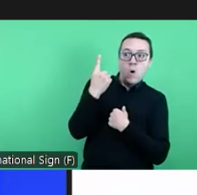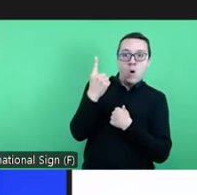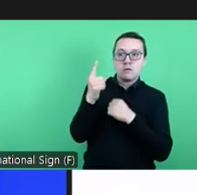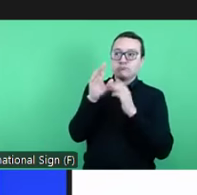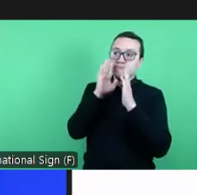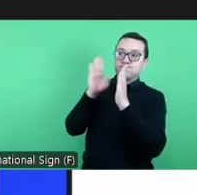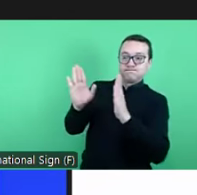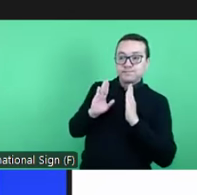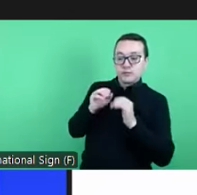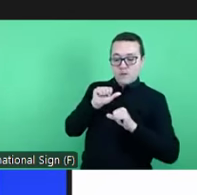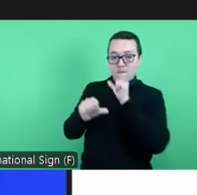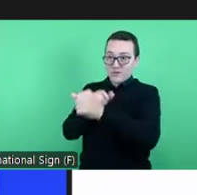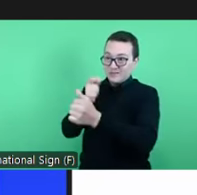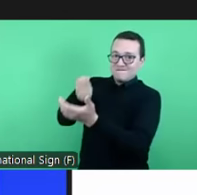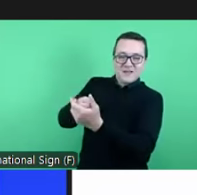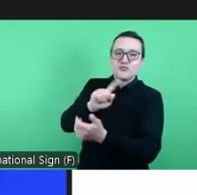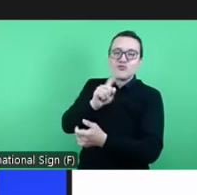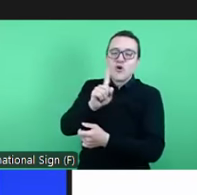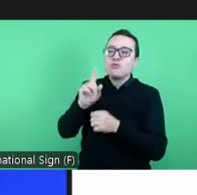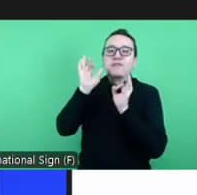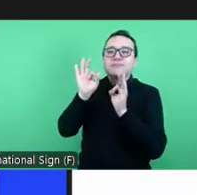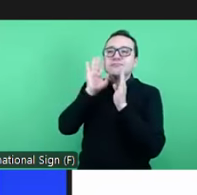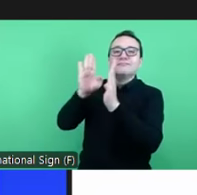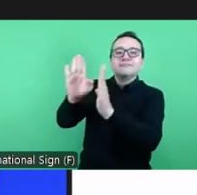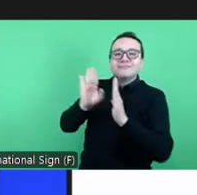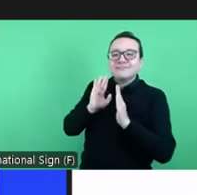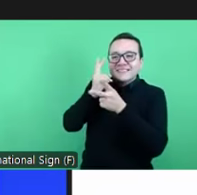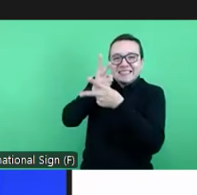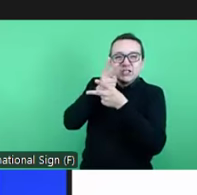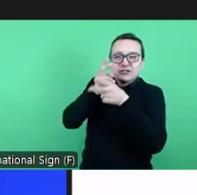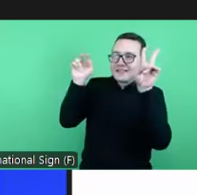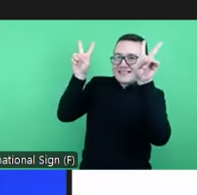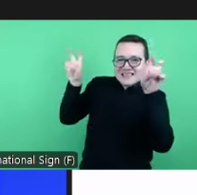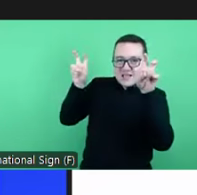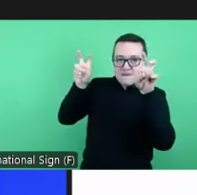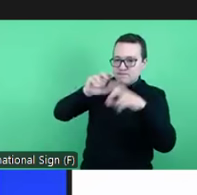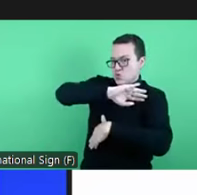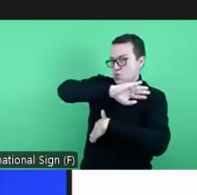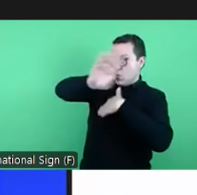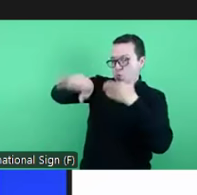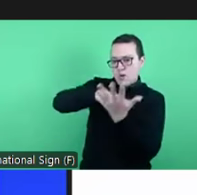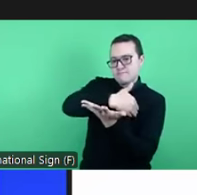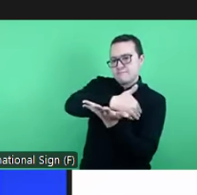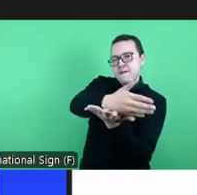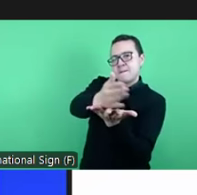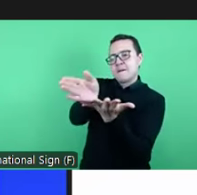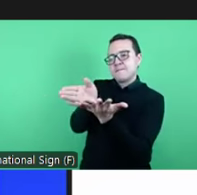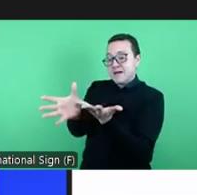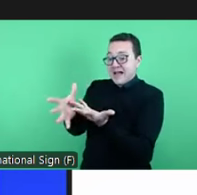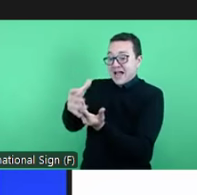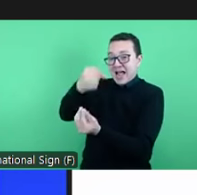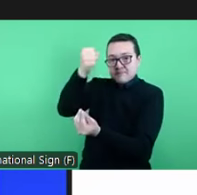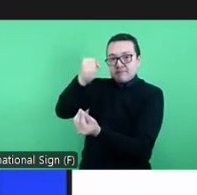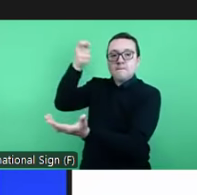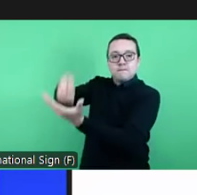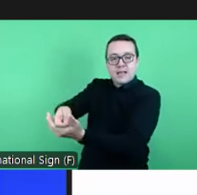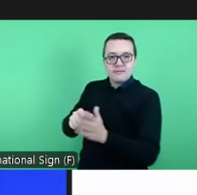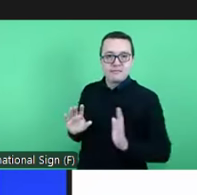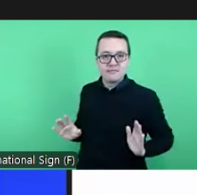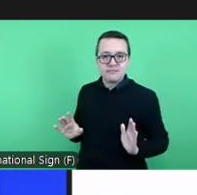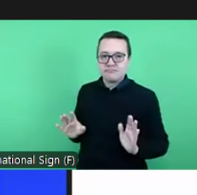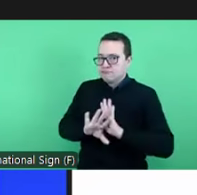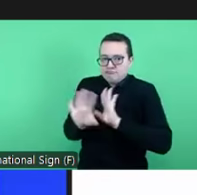paying for que tem lines of care, desperdício enorme de especially recursos, because de we have processos, de seen that there procedimentos is que a são lot of realizados que loss não of chegam a um resources, diagnóstico.